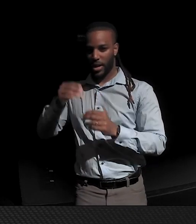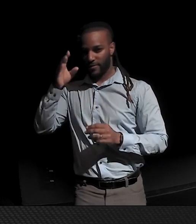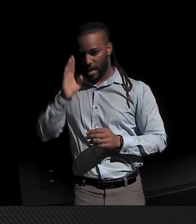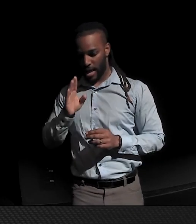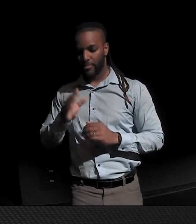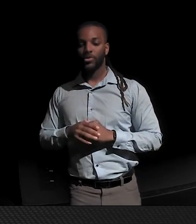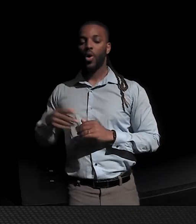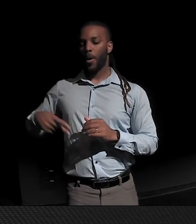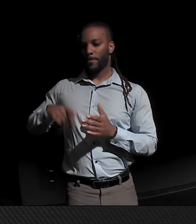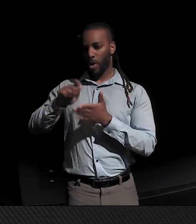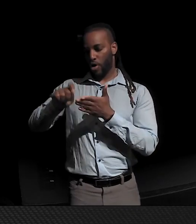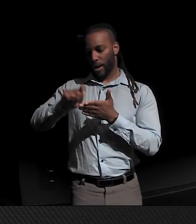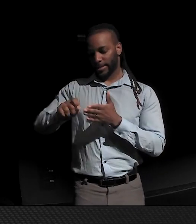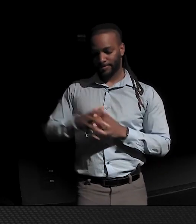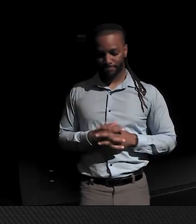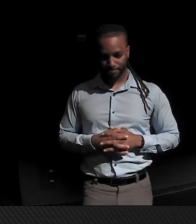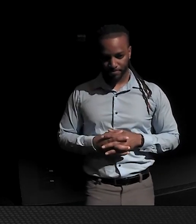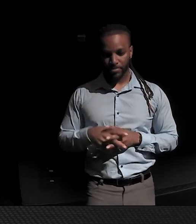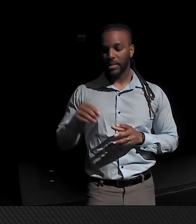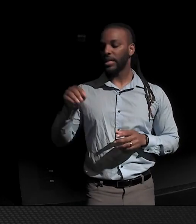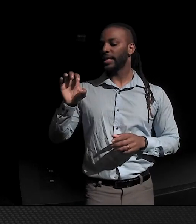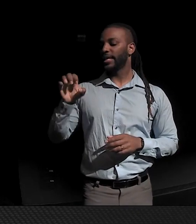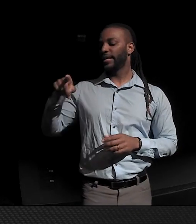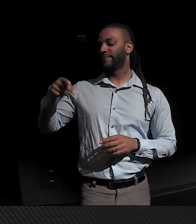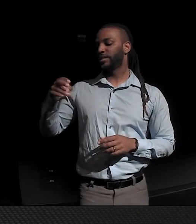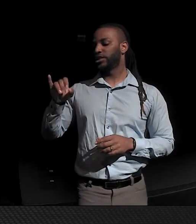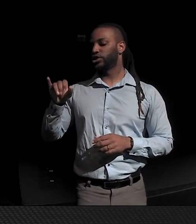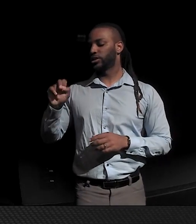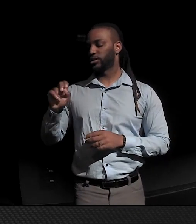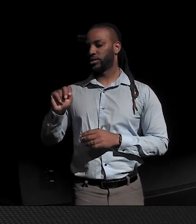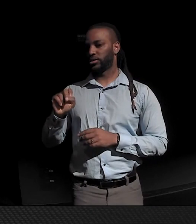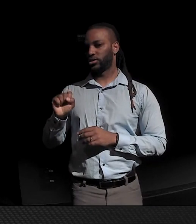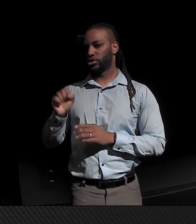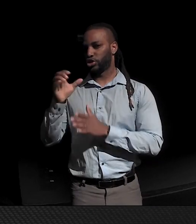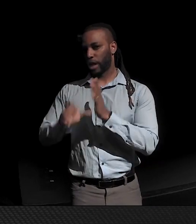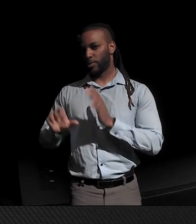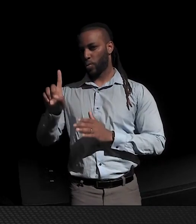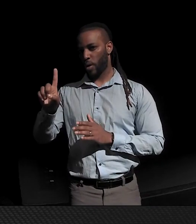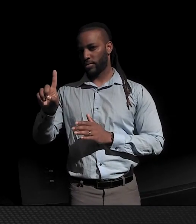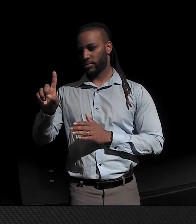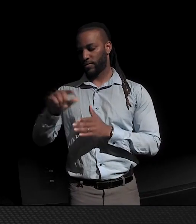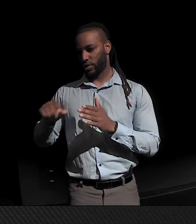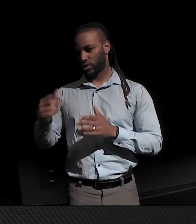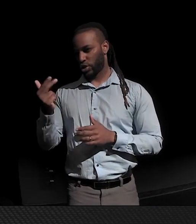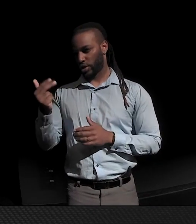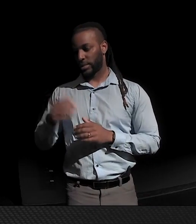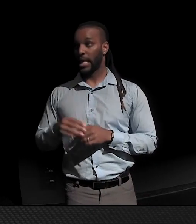So here's what Paul writes in Ephesians chapter 1, verse 13. He says, in him,